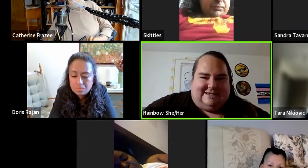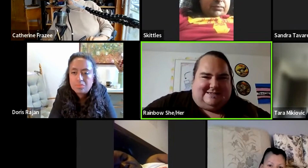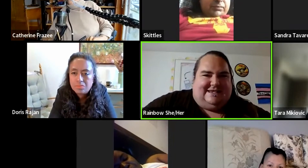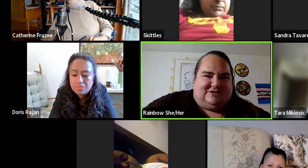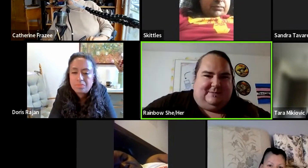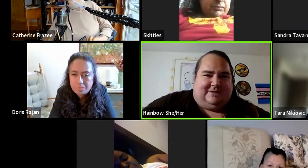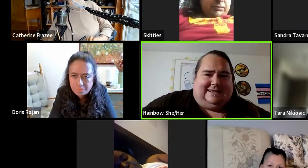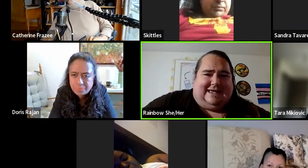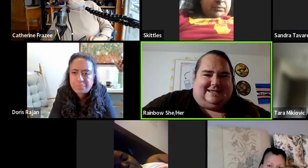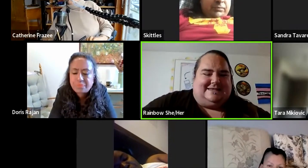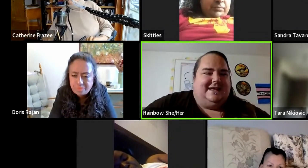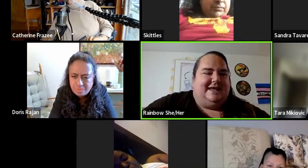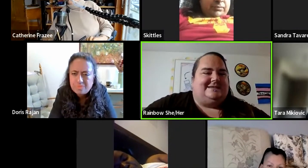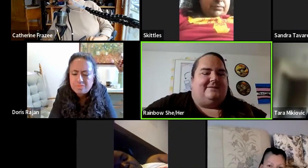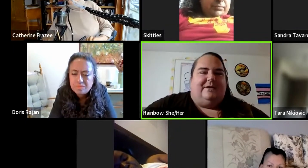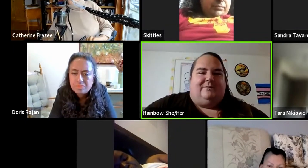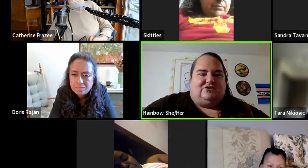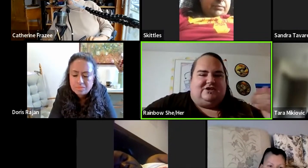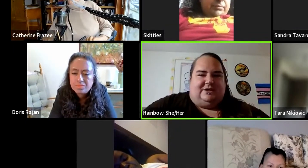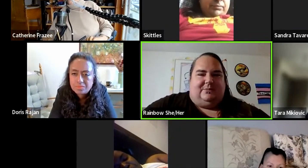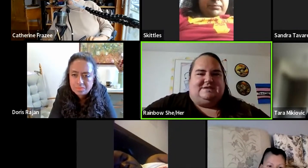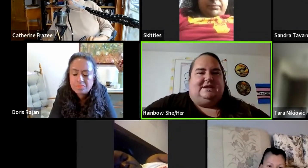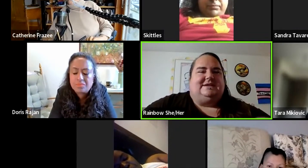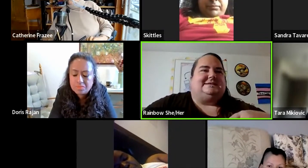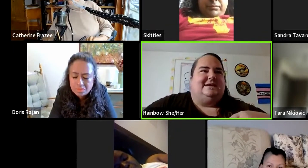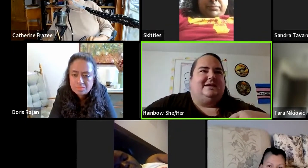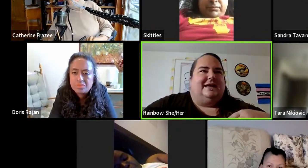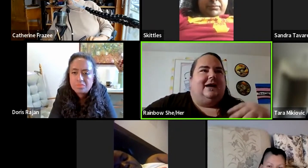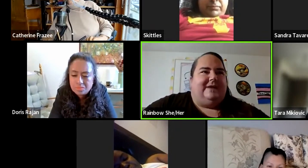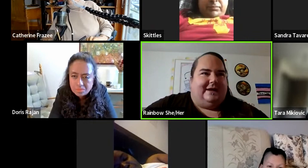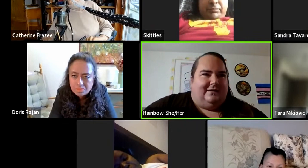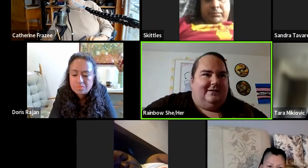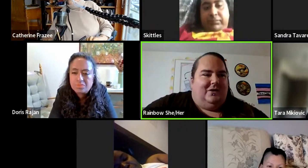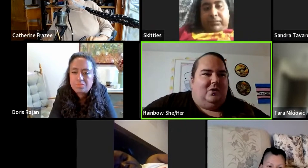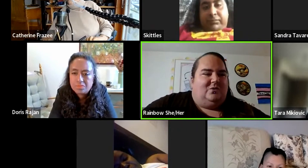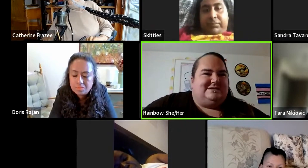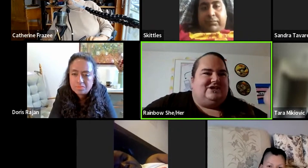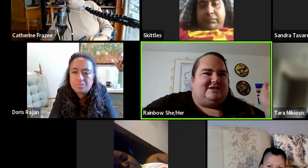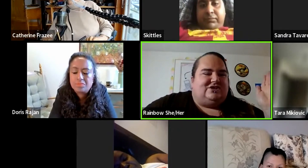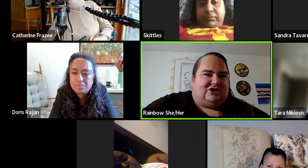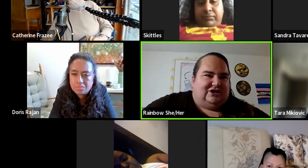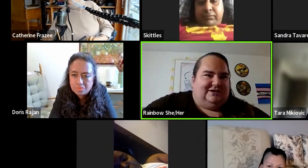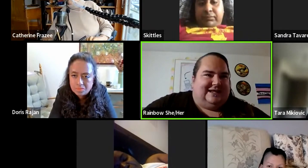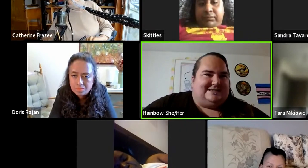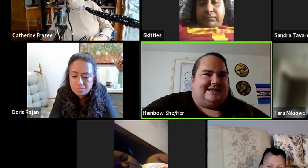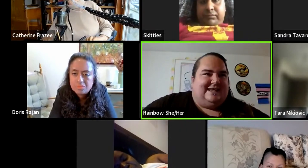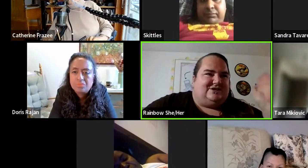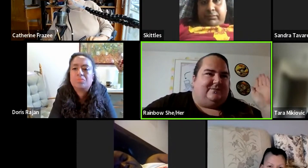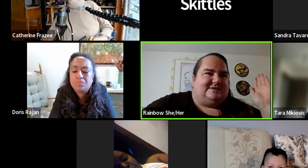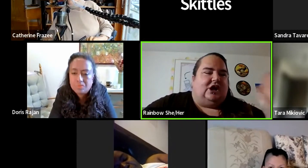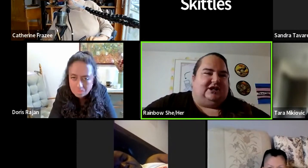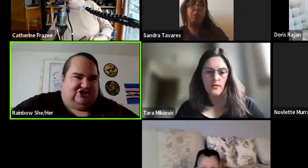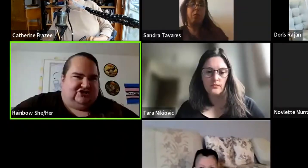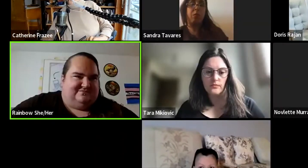for this to teach people like that. It's not fair for a transgender person who needs healthcare, who teaches a doctor that